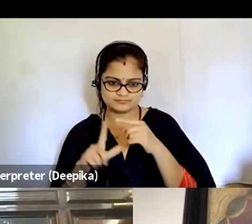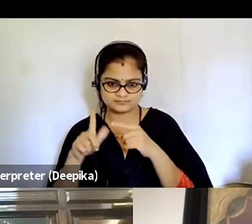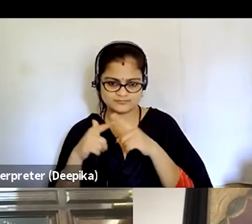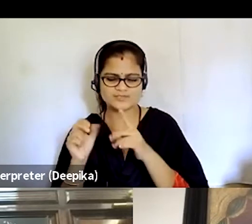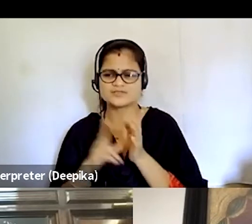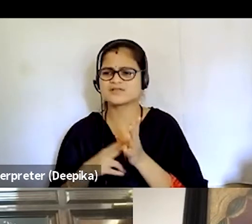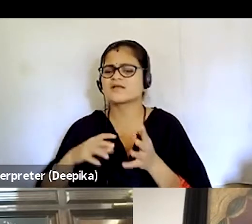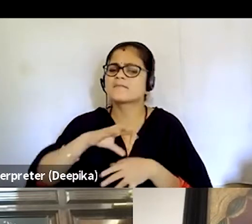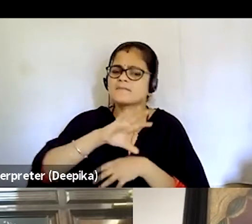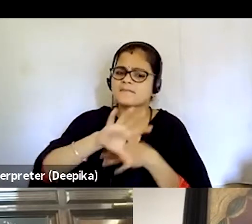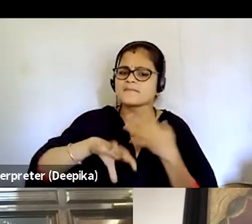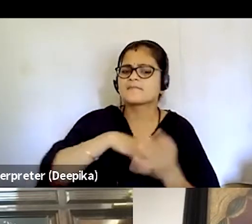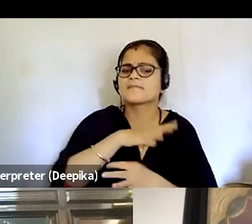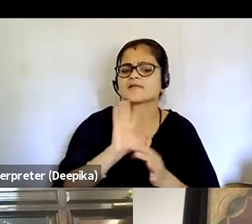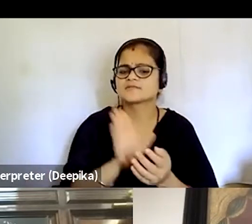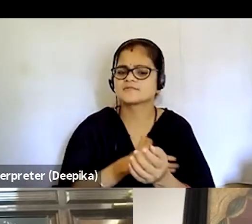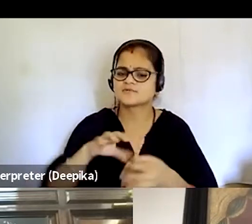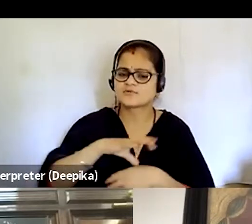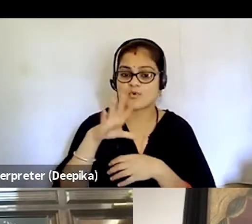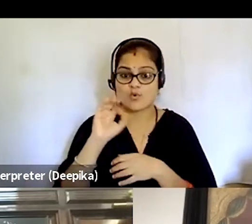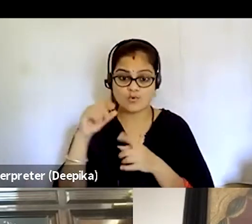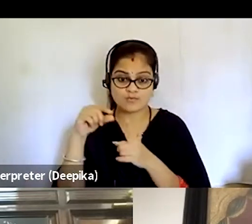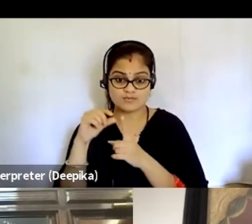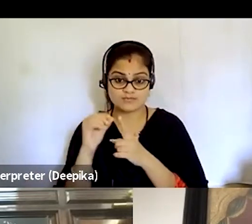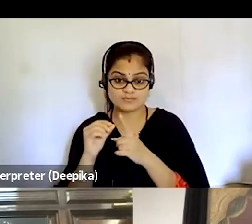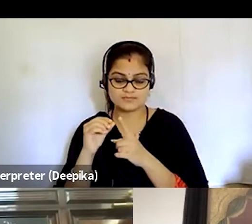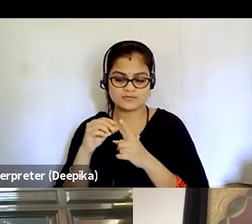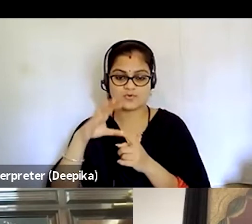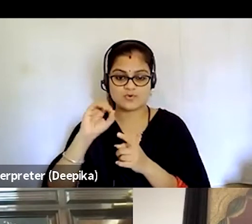bag. I mean, it was really a mixed bag. Opus actually,